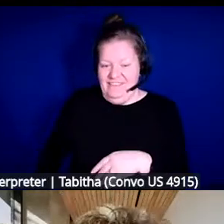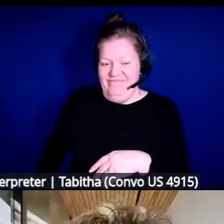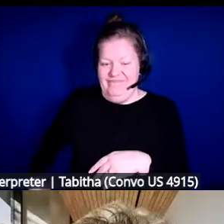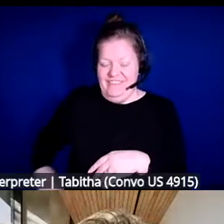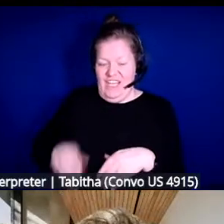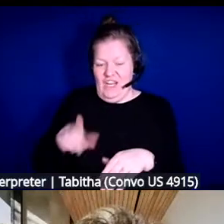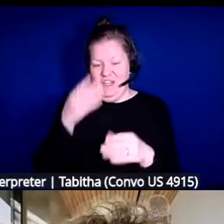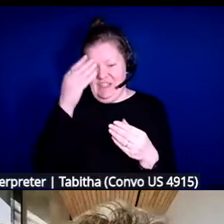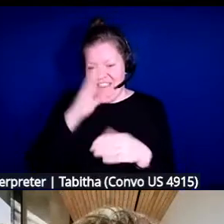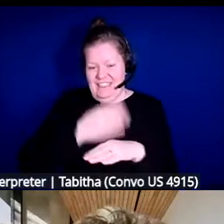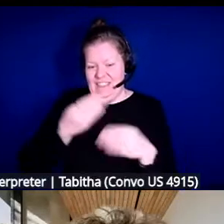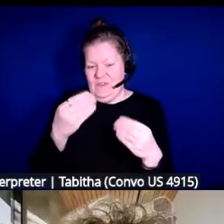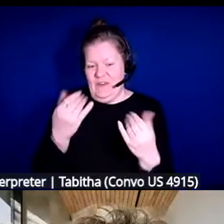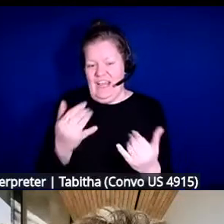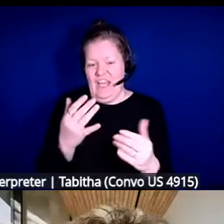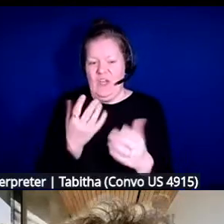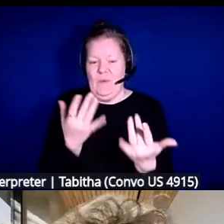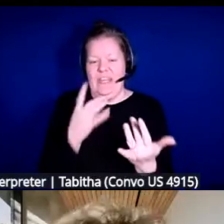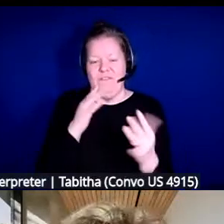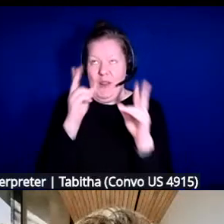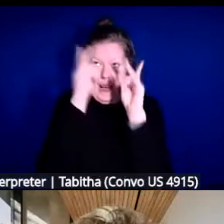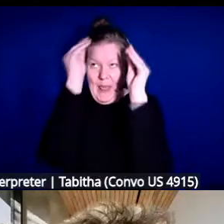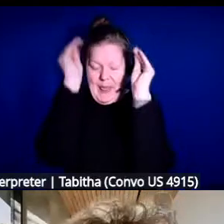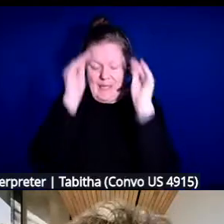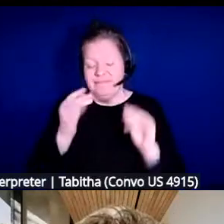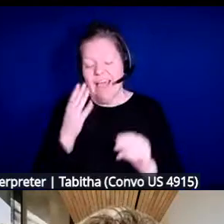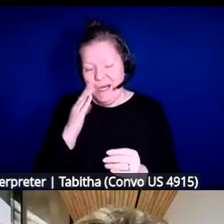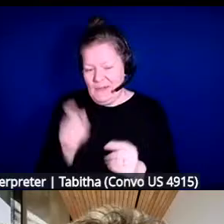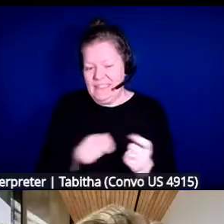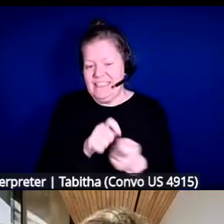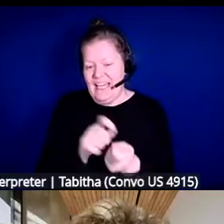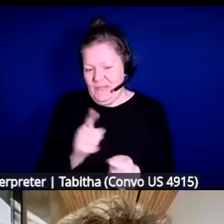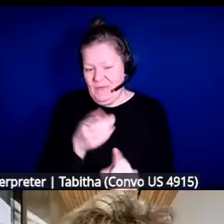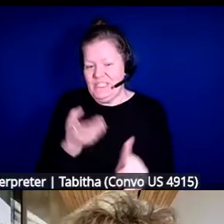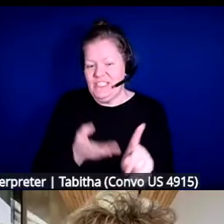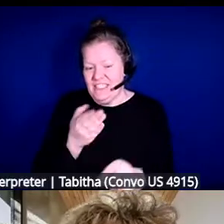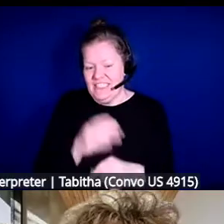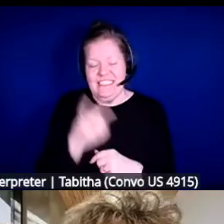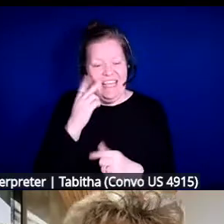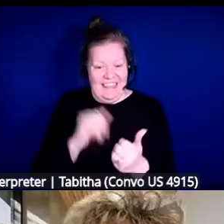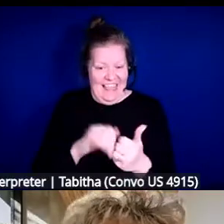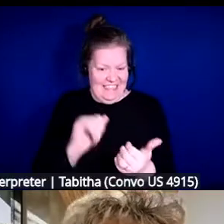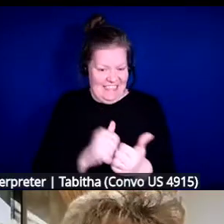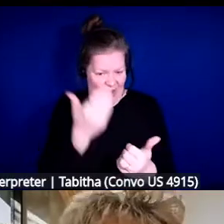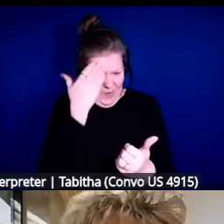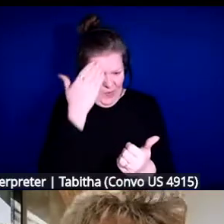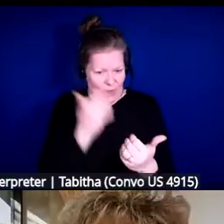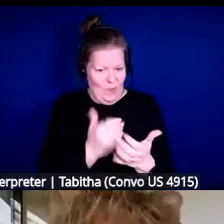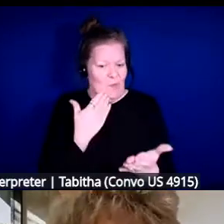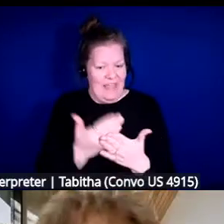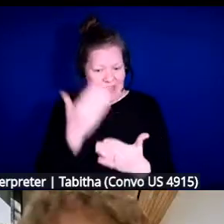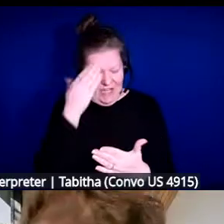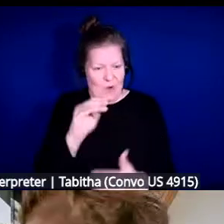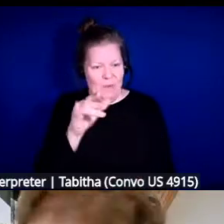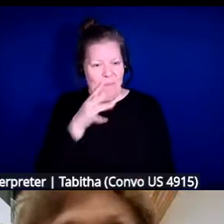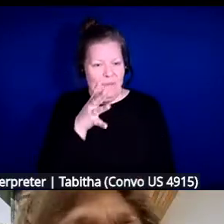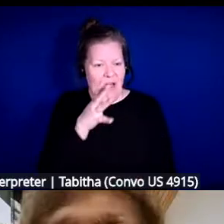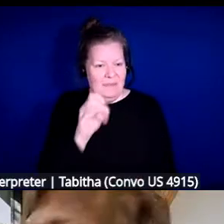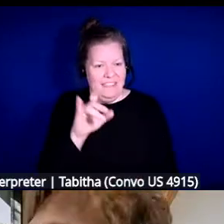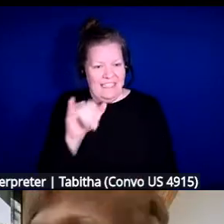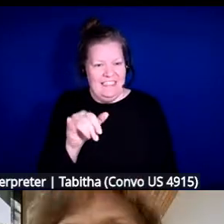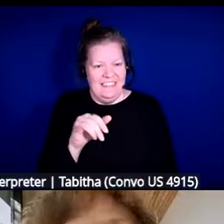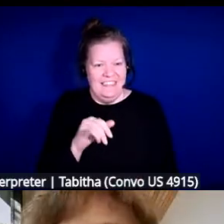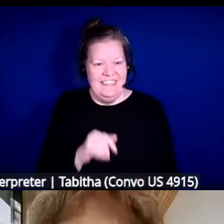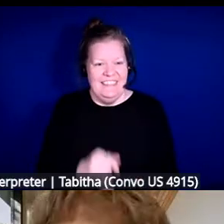shop right now. She waiting to get her hair did. I know exactly where she is. Uh, See, that's how well I know Mama Sandy. She waiting to get her hair did.